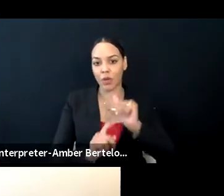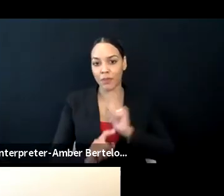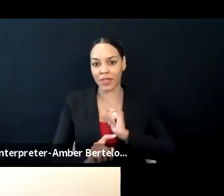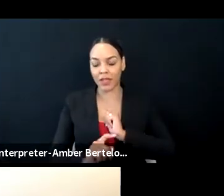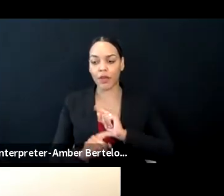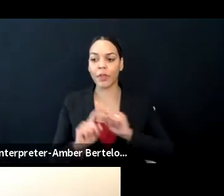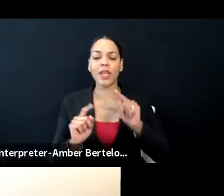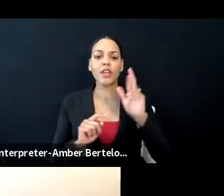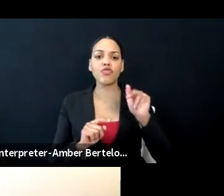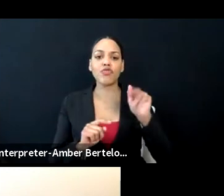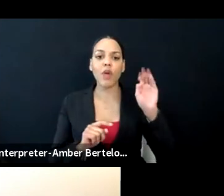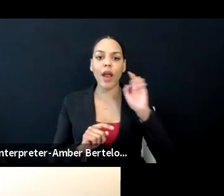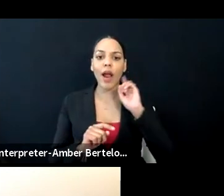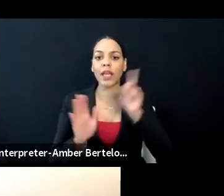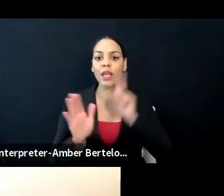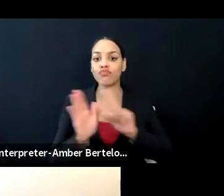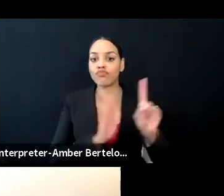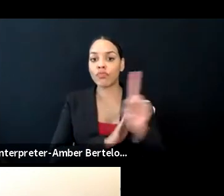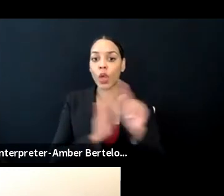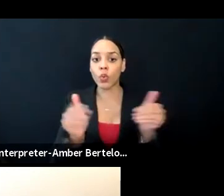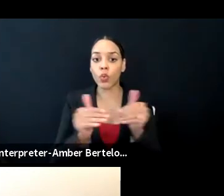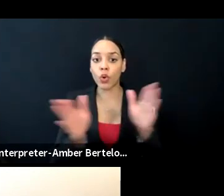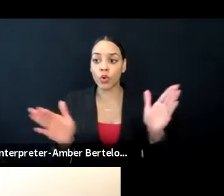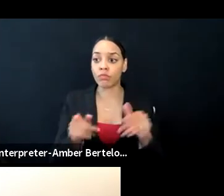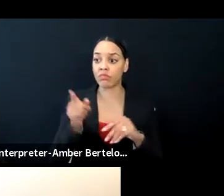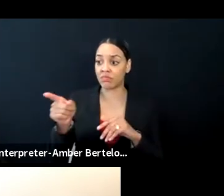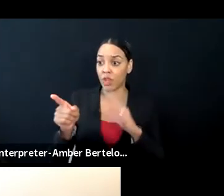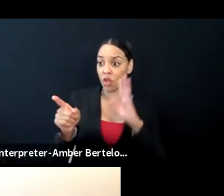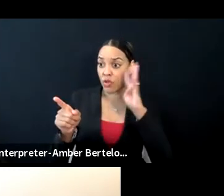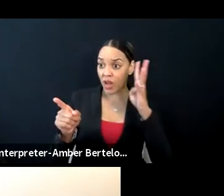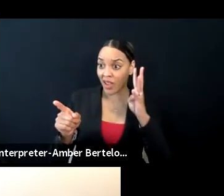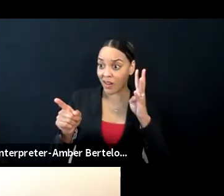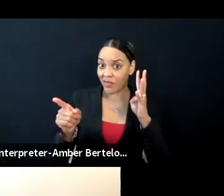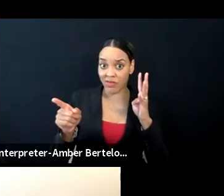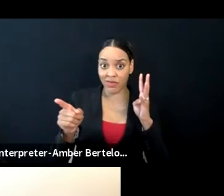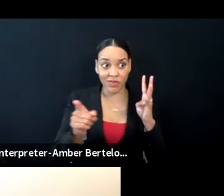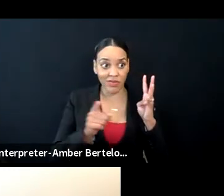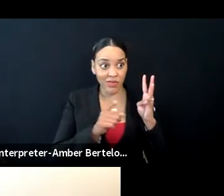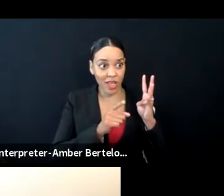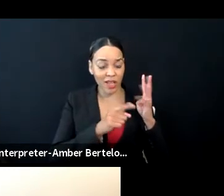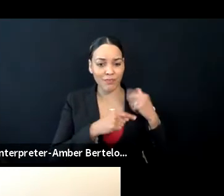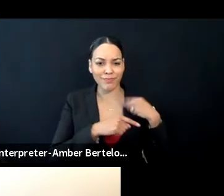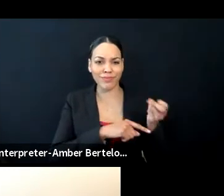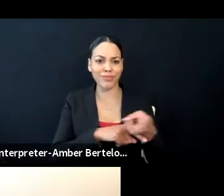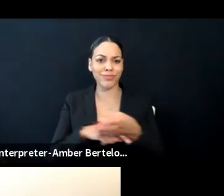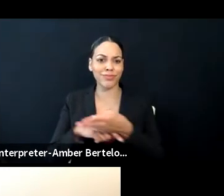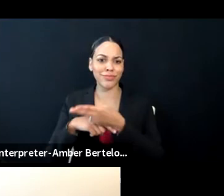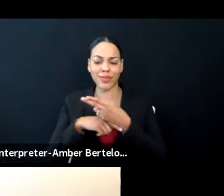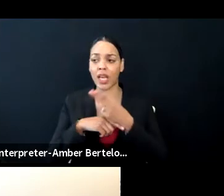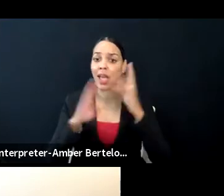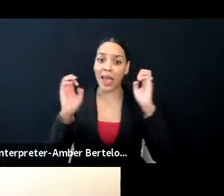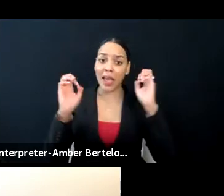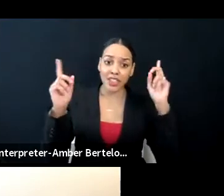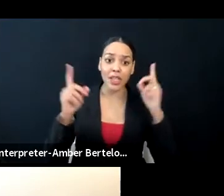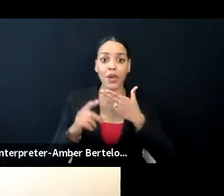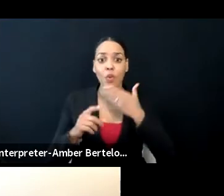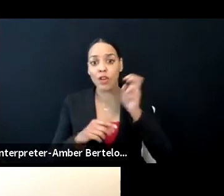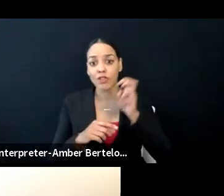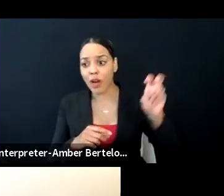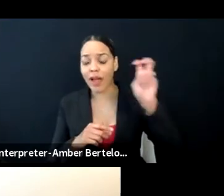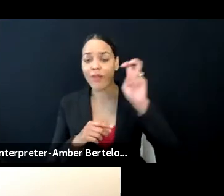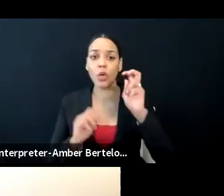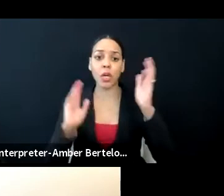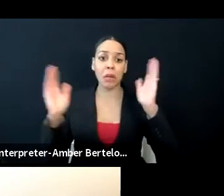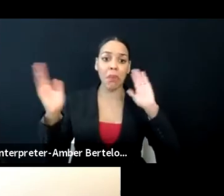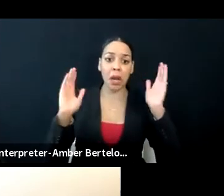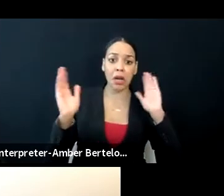where anyone is as creative, as talented, as smart, as experienced, as educated, as well-traveled as I am, much less